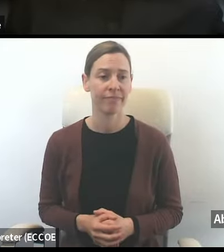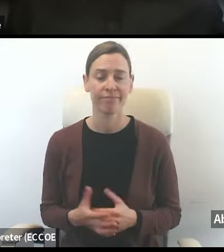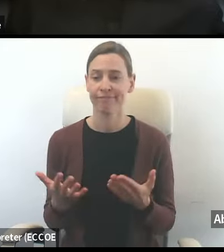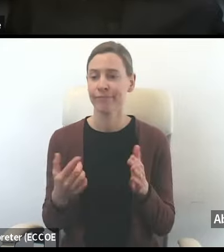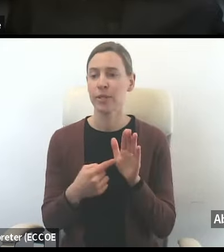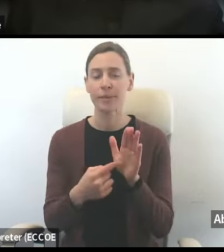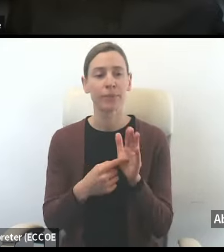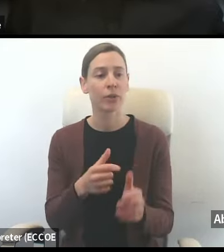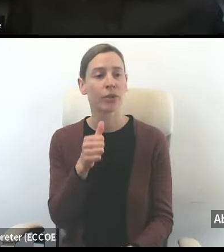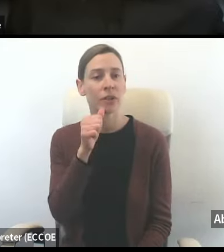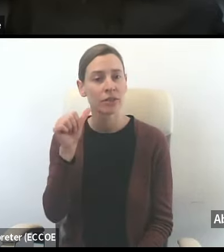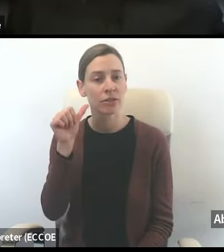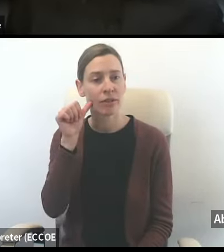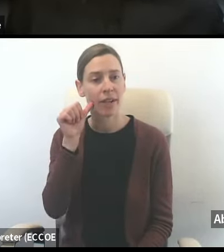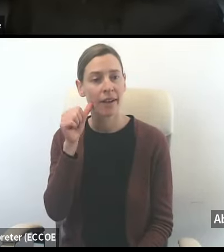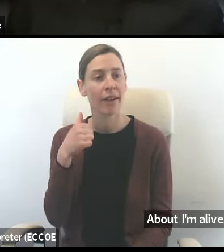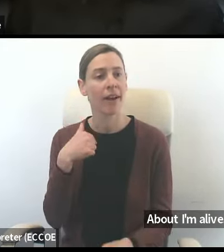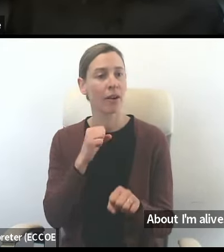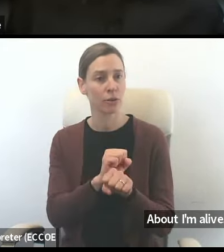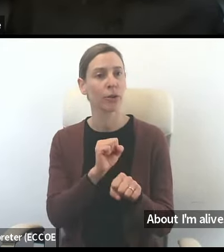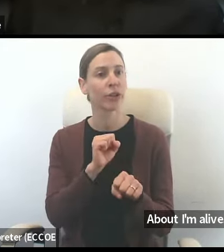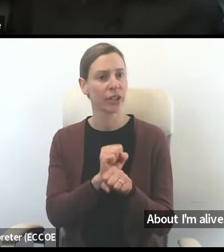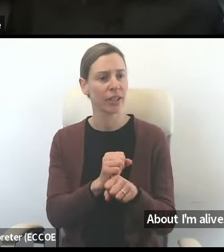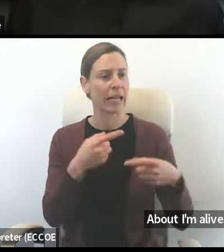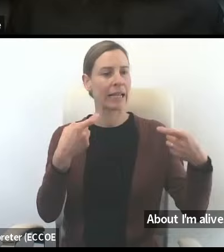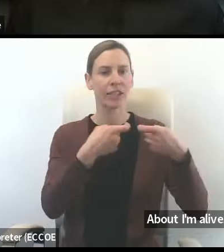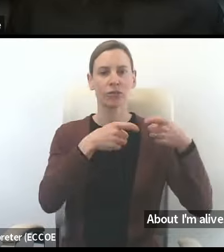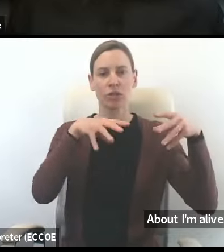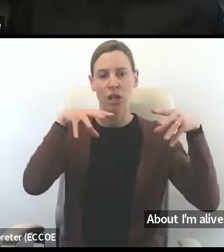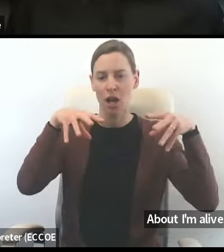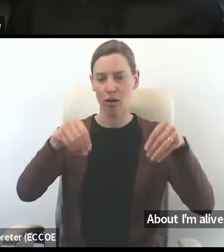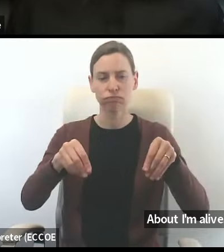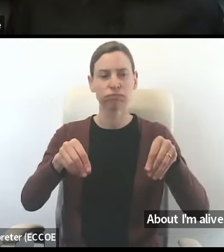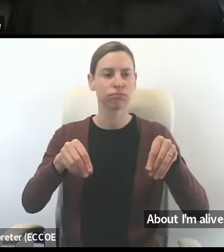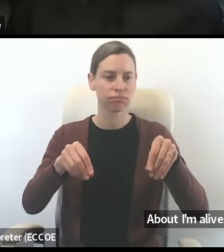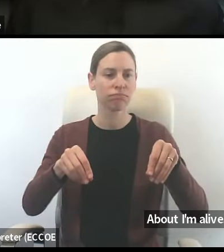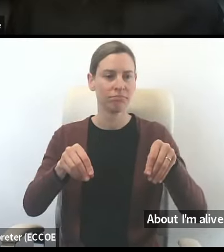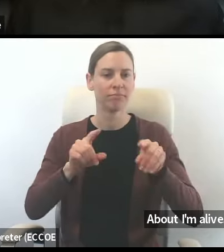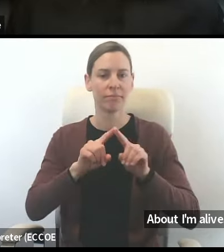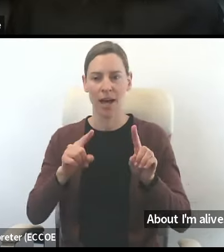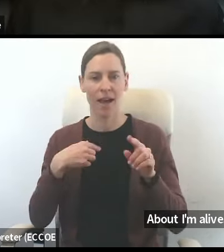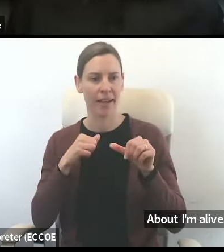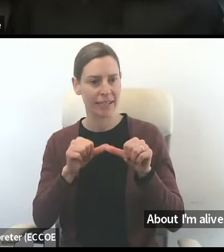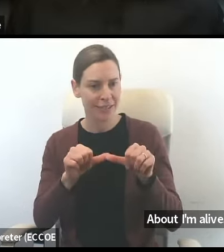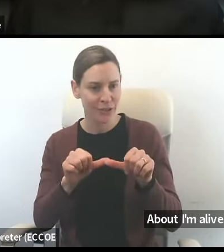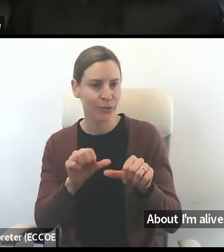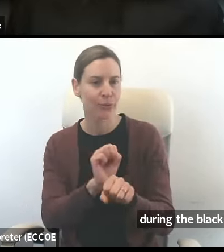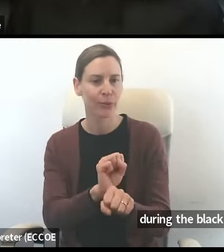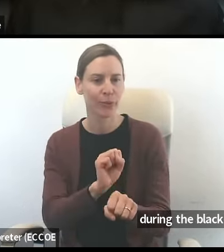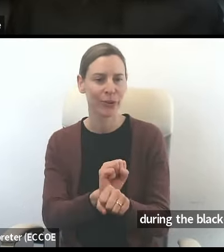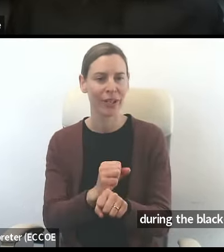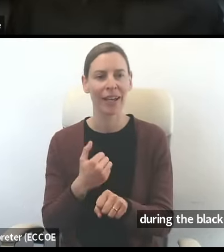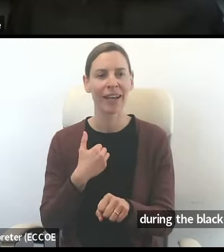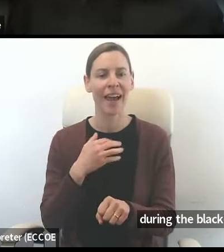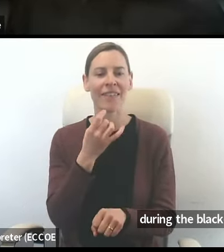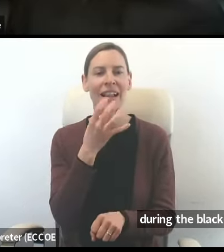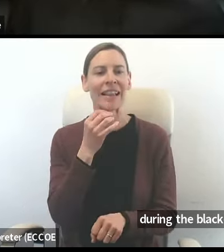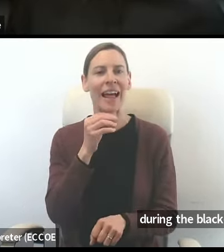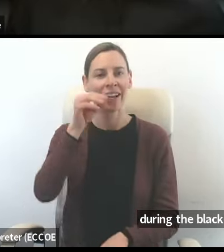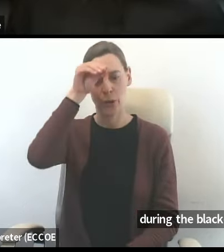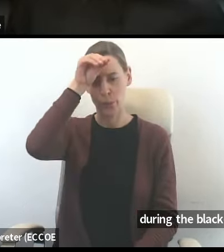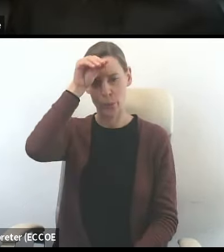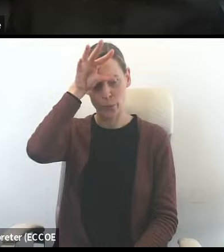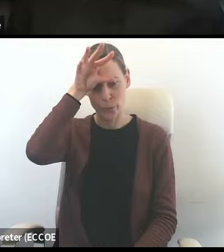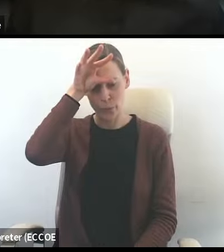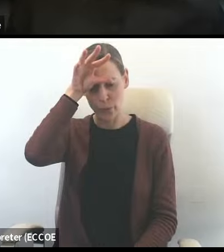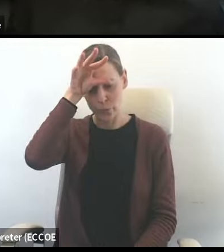yesterday I was working during the blackout in the full darkness, and I had this light on my head